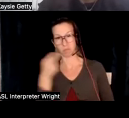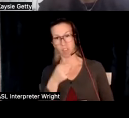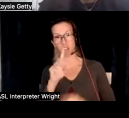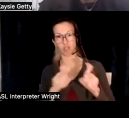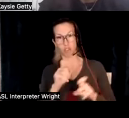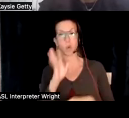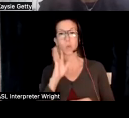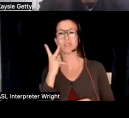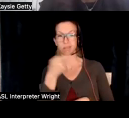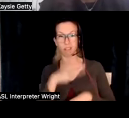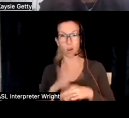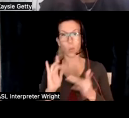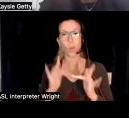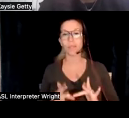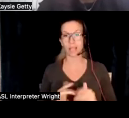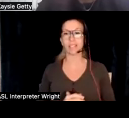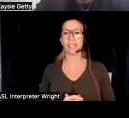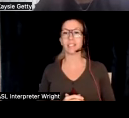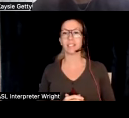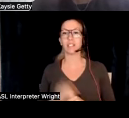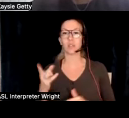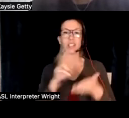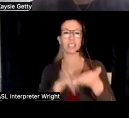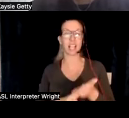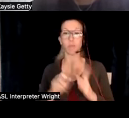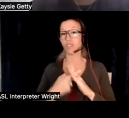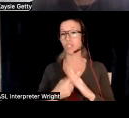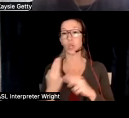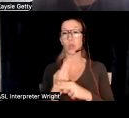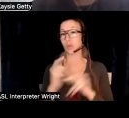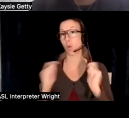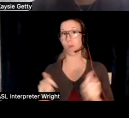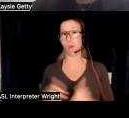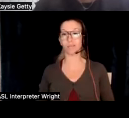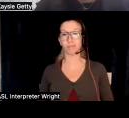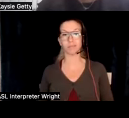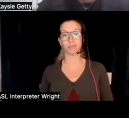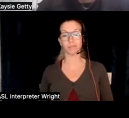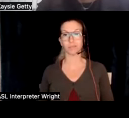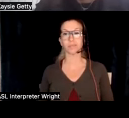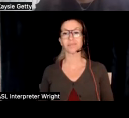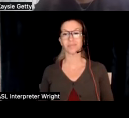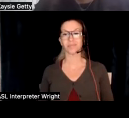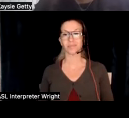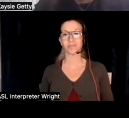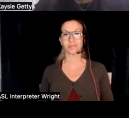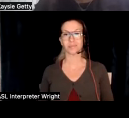on our website, and you can sign up for it and start using it immediately. Great.